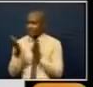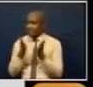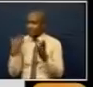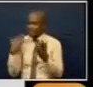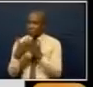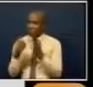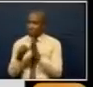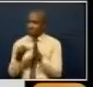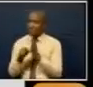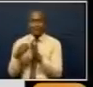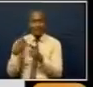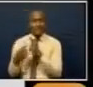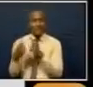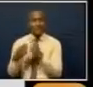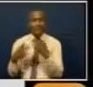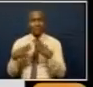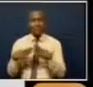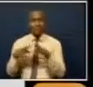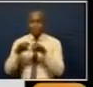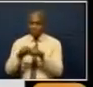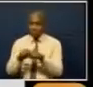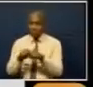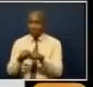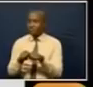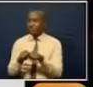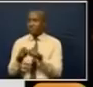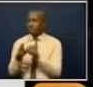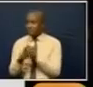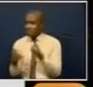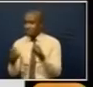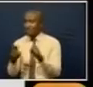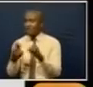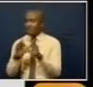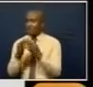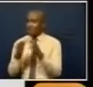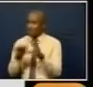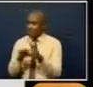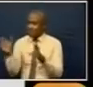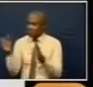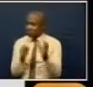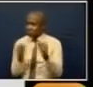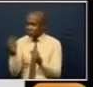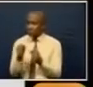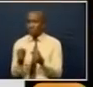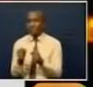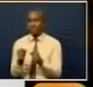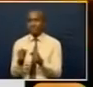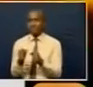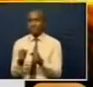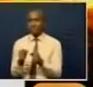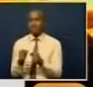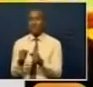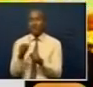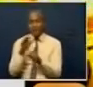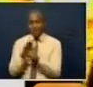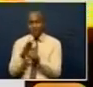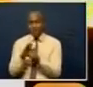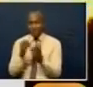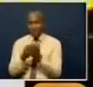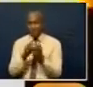the years, you know, people have come in and brought in their friends, their relatives and whatnot. And what that does then is a lot of the money that comes in